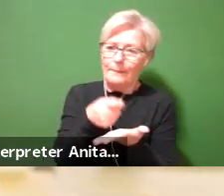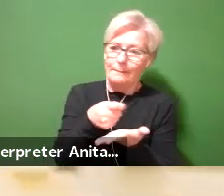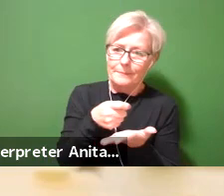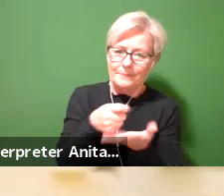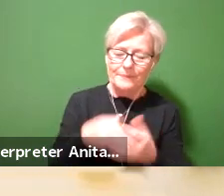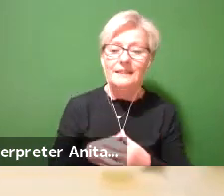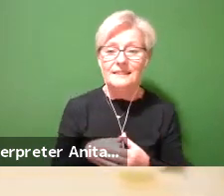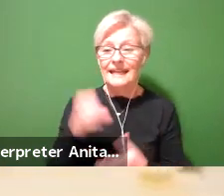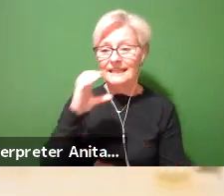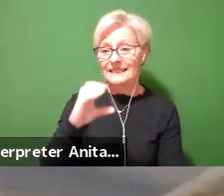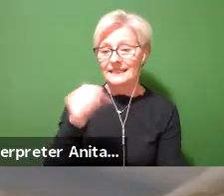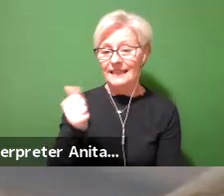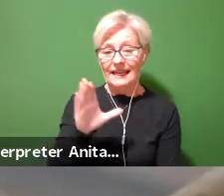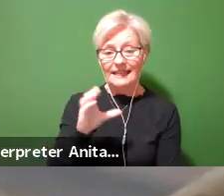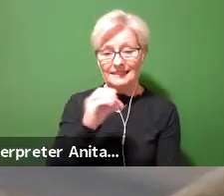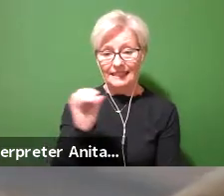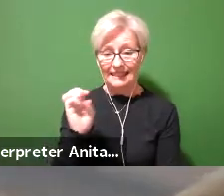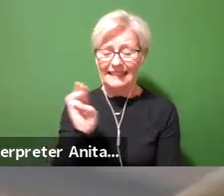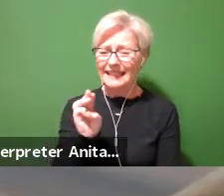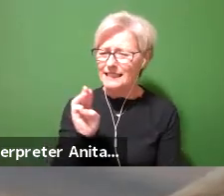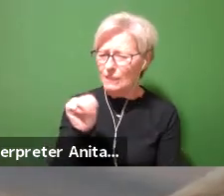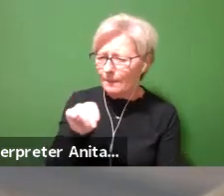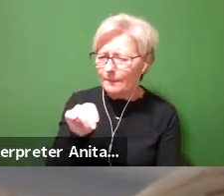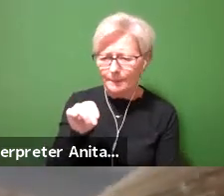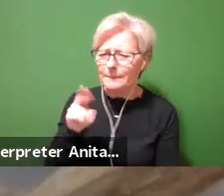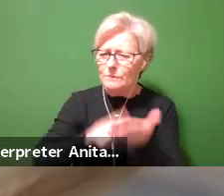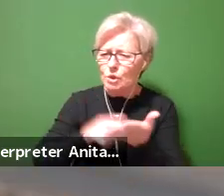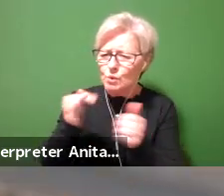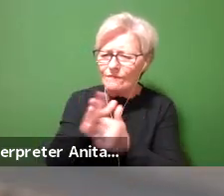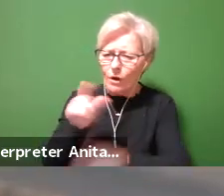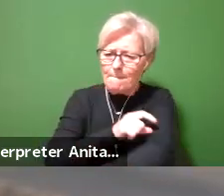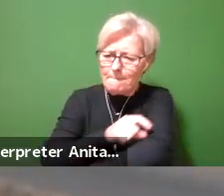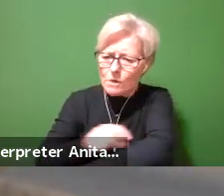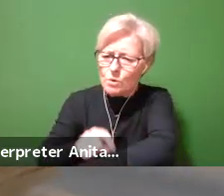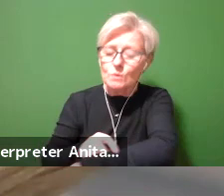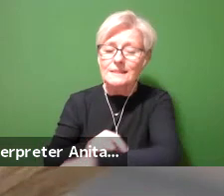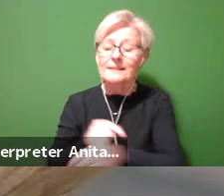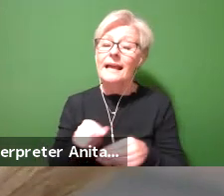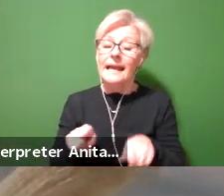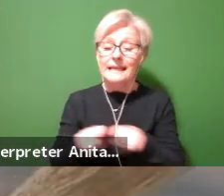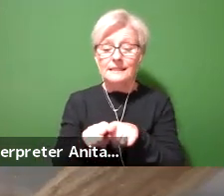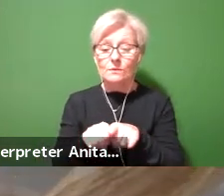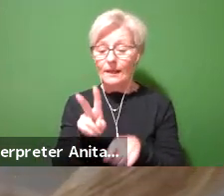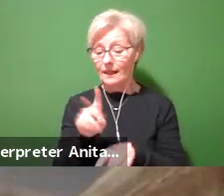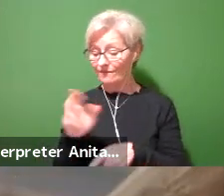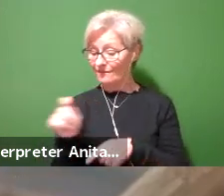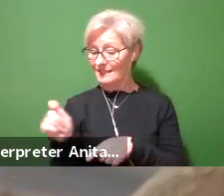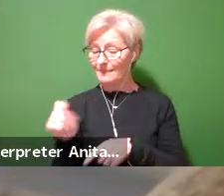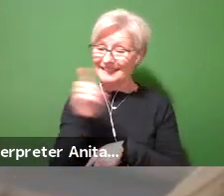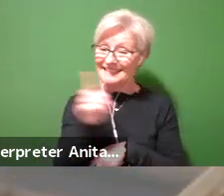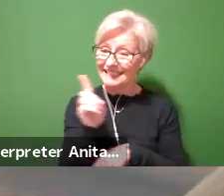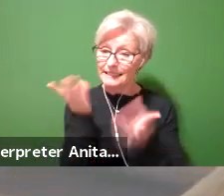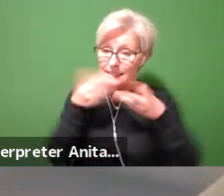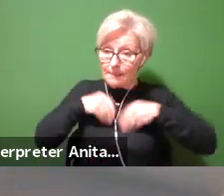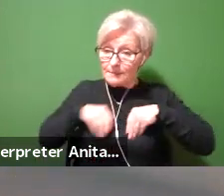is the material our bones are built from, and vitamin D helps the calcium get absorbed into our bones. Vitamin D is difficult to